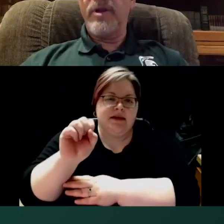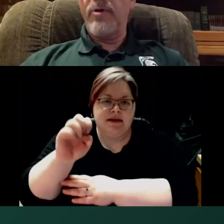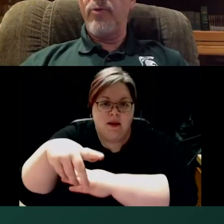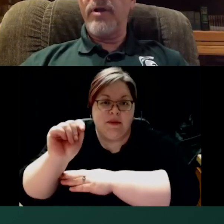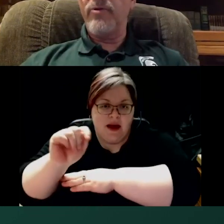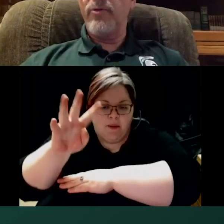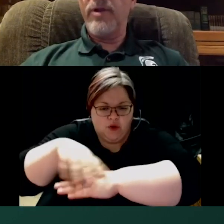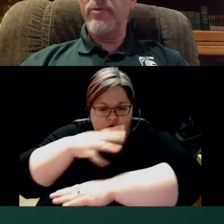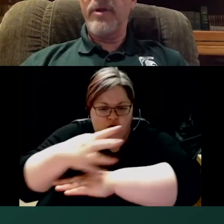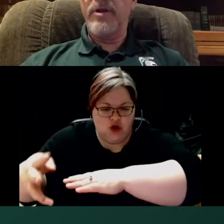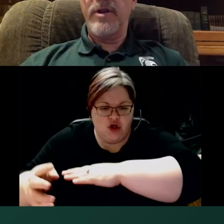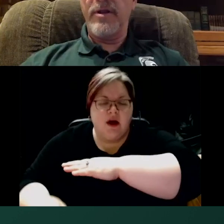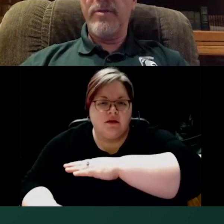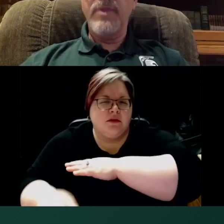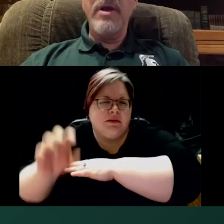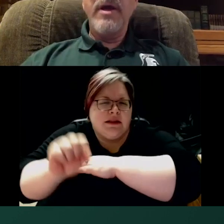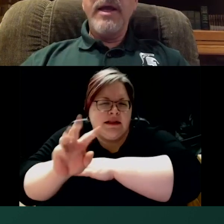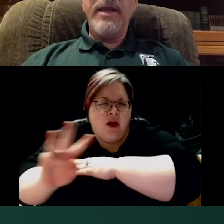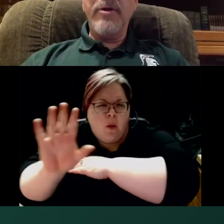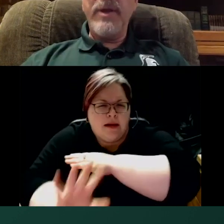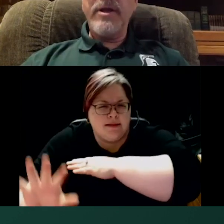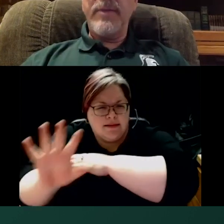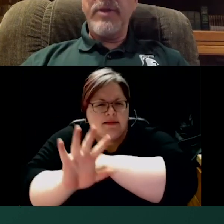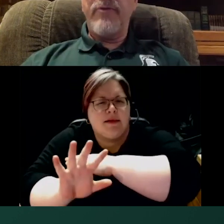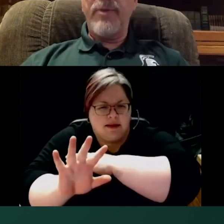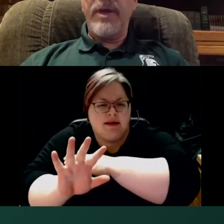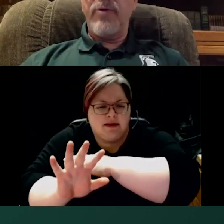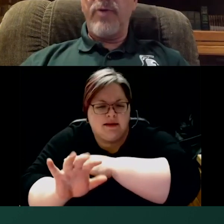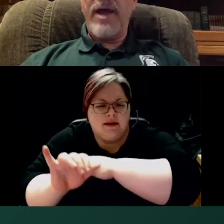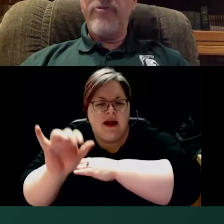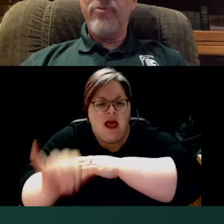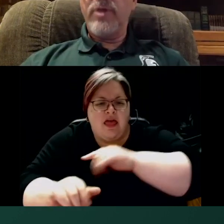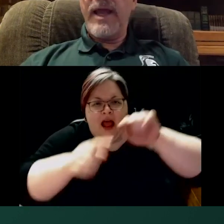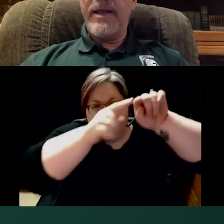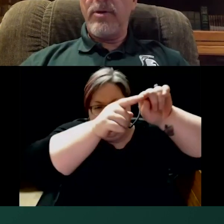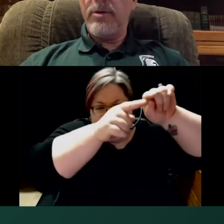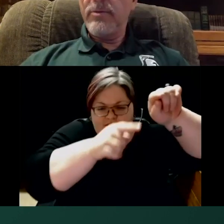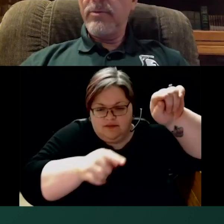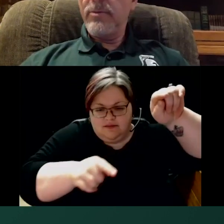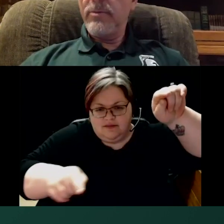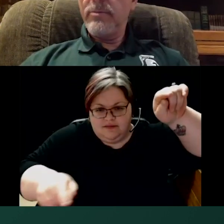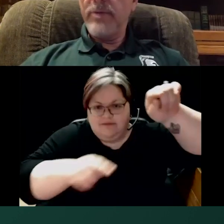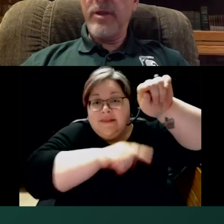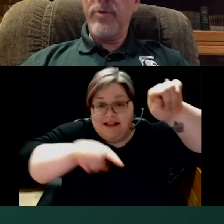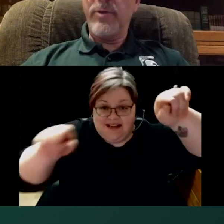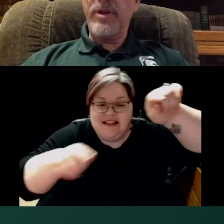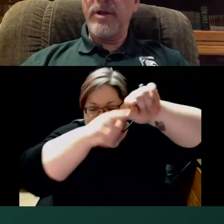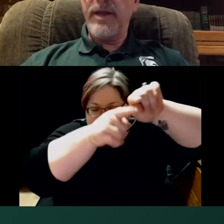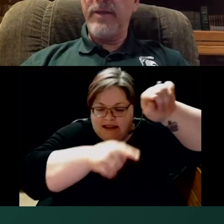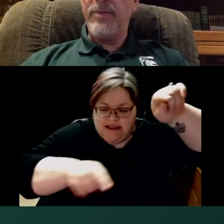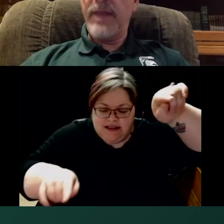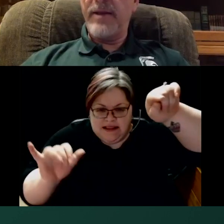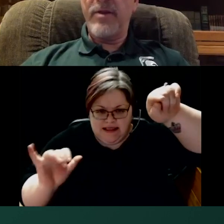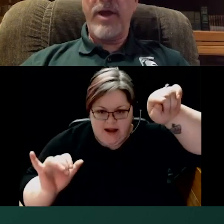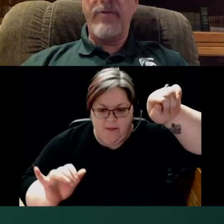towards the southwest or the west where the sun sets. Here's the ecliptic forming a gradual angle. This is where the sun